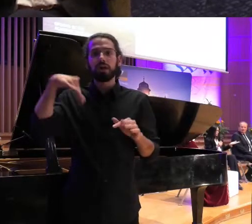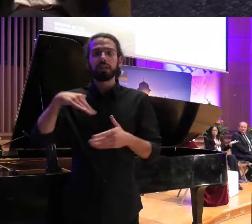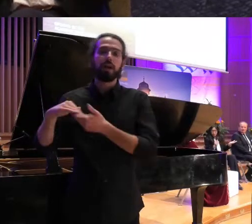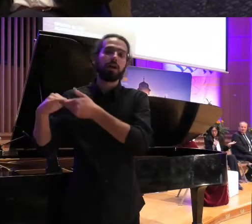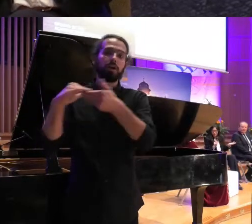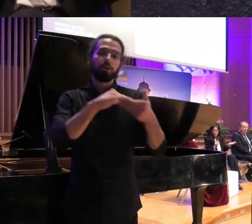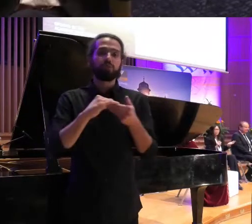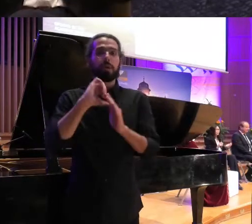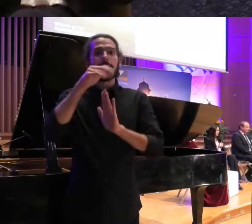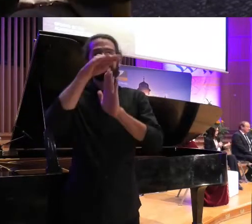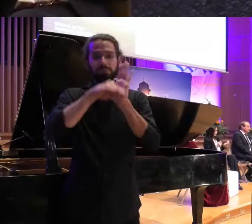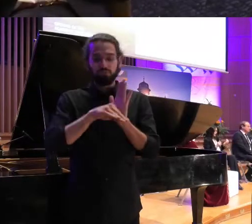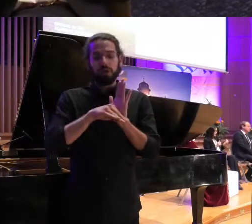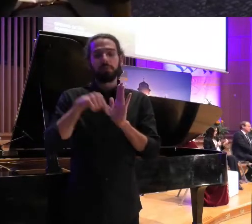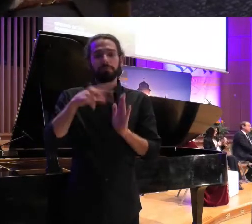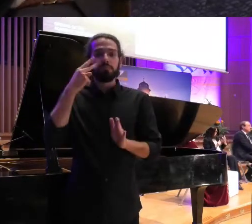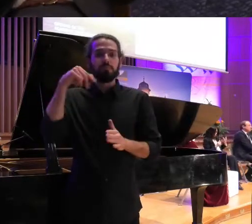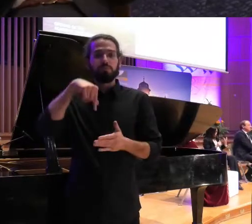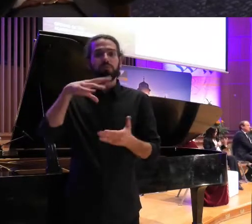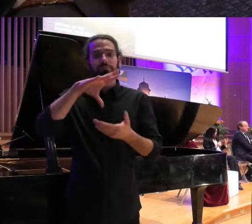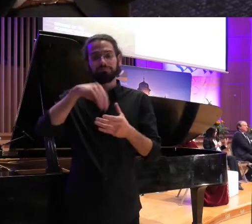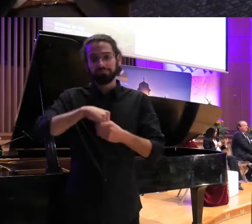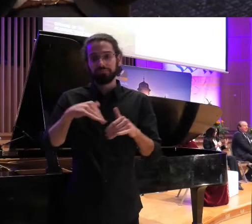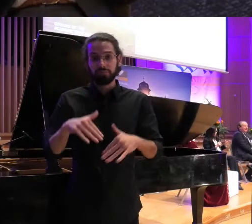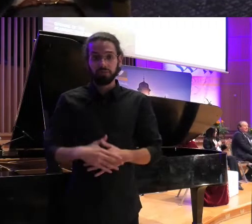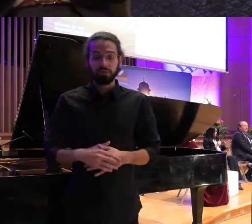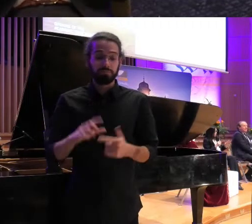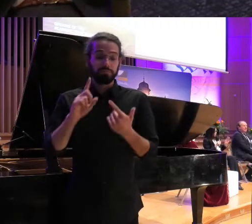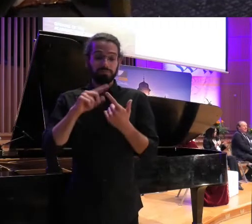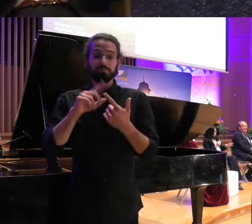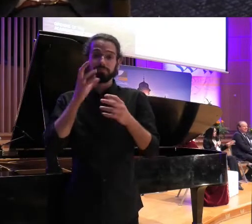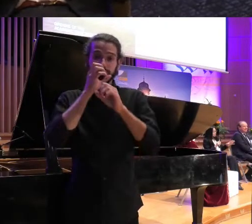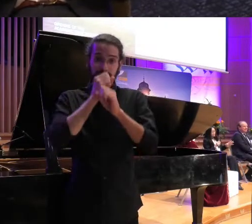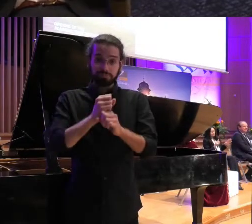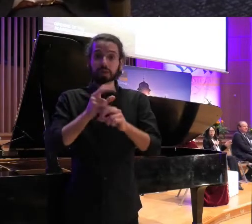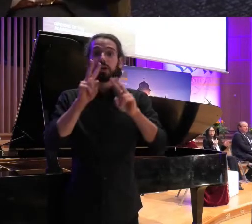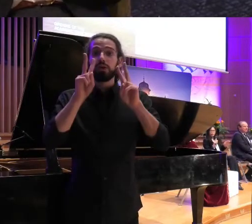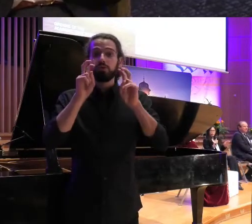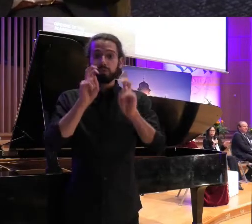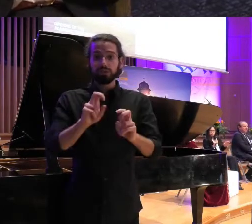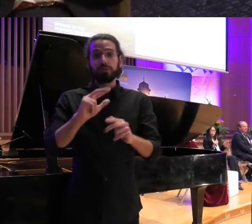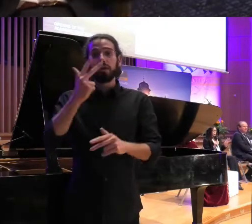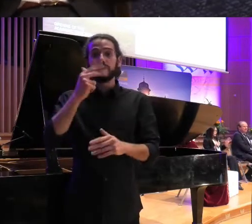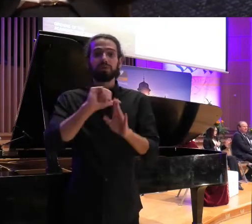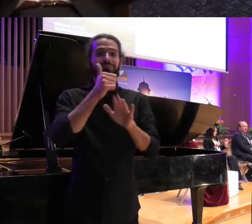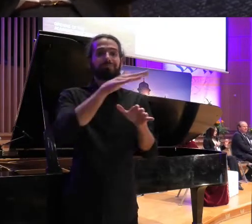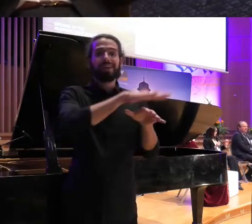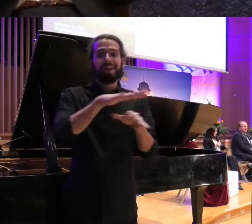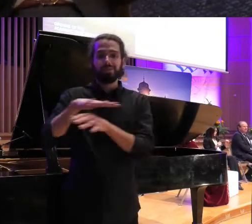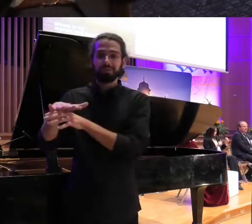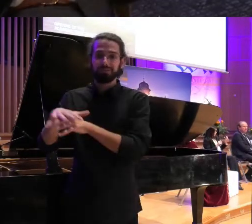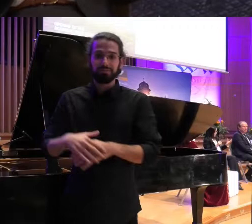Bonn, GeoRisk. And we also focus on research in three main areas. One